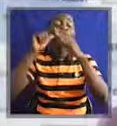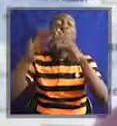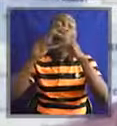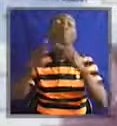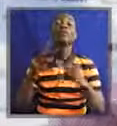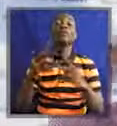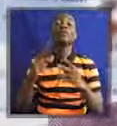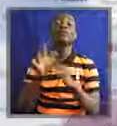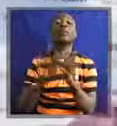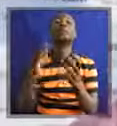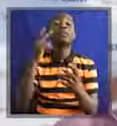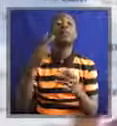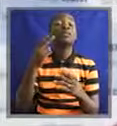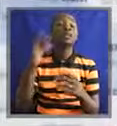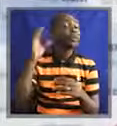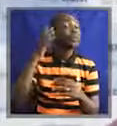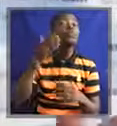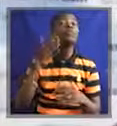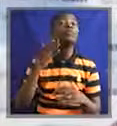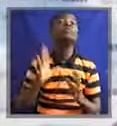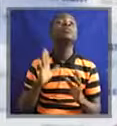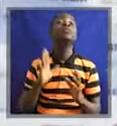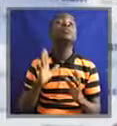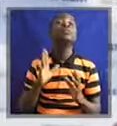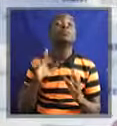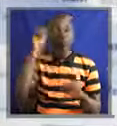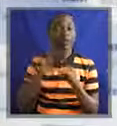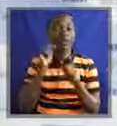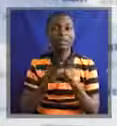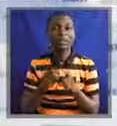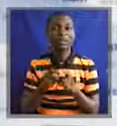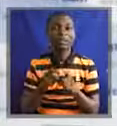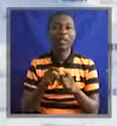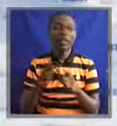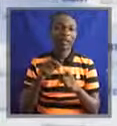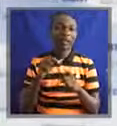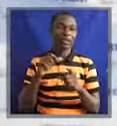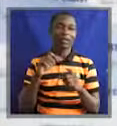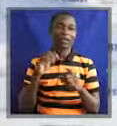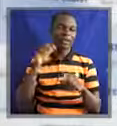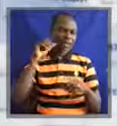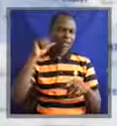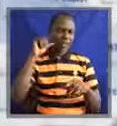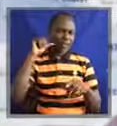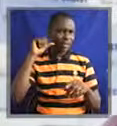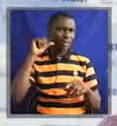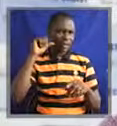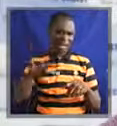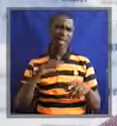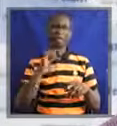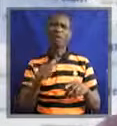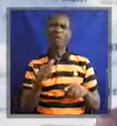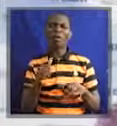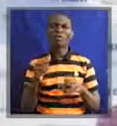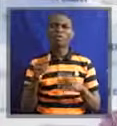oba aye ze oyi prophetess ade ben de ben no sa se mi what be da mira papa ah wo tie me sa abayo wei onye onyame